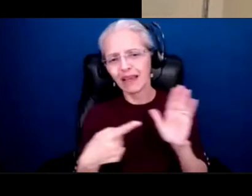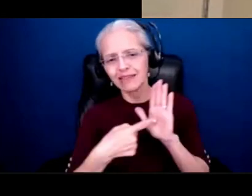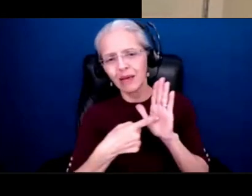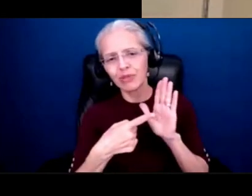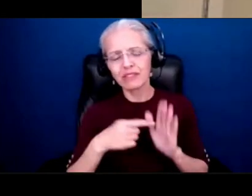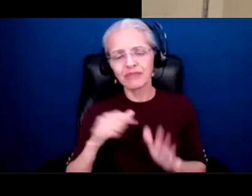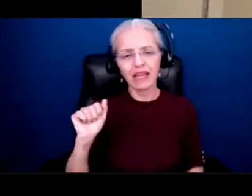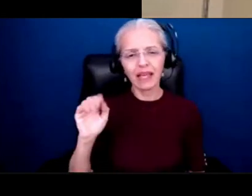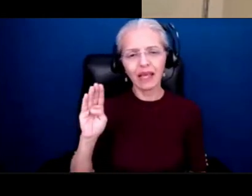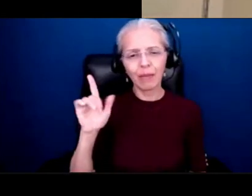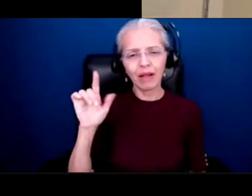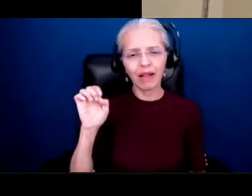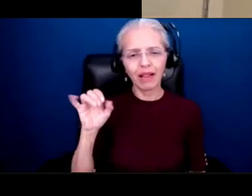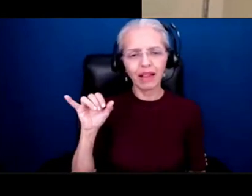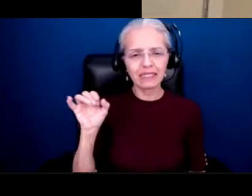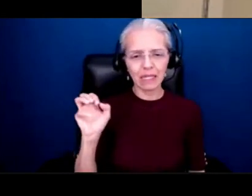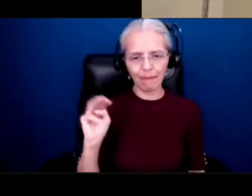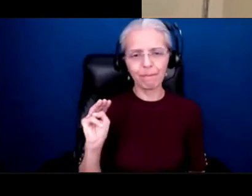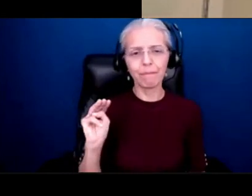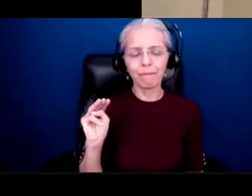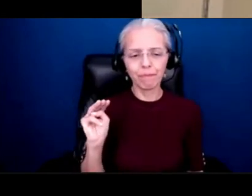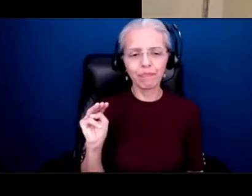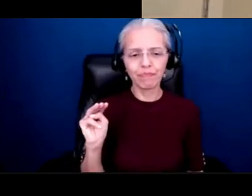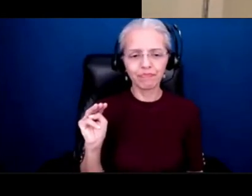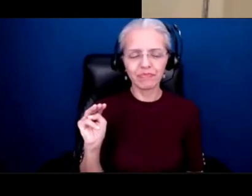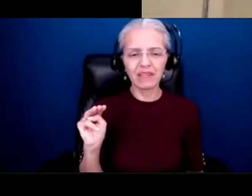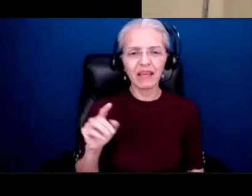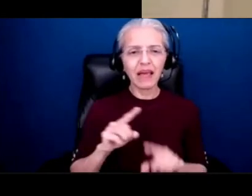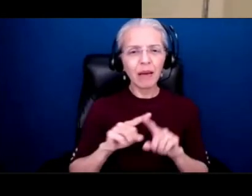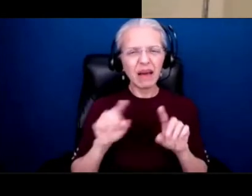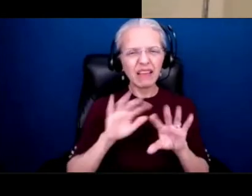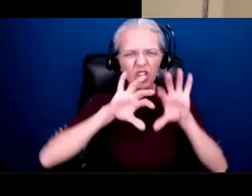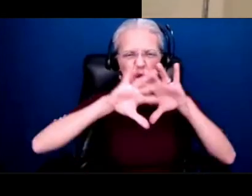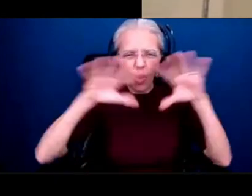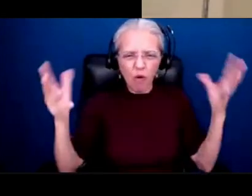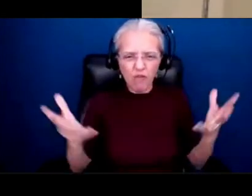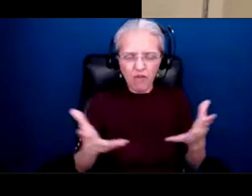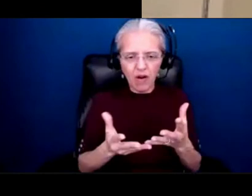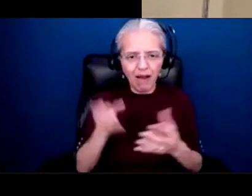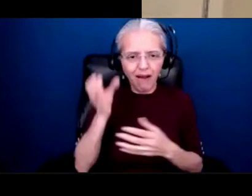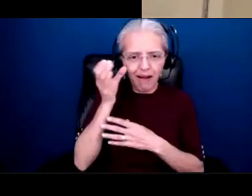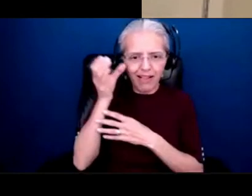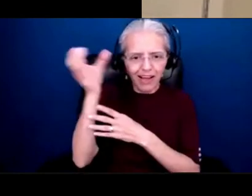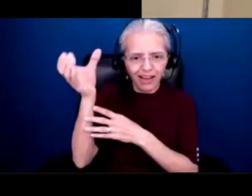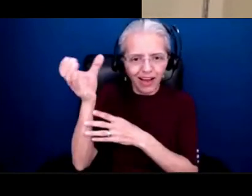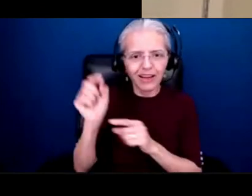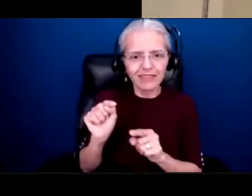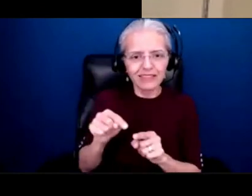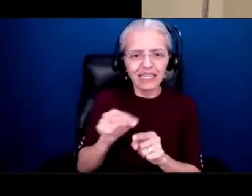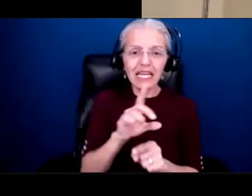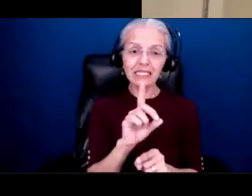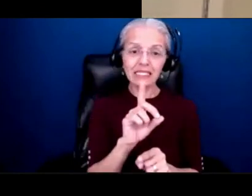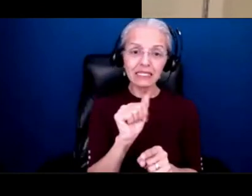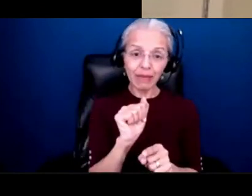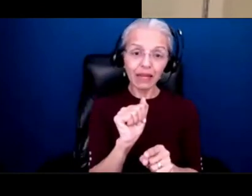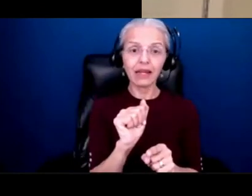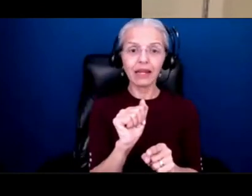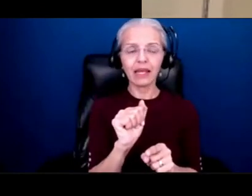where, you know, many times that is the overall idea, you know, that the disability